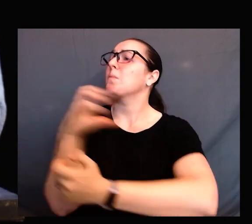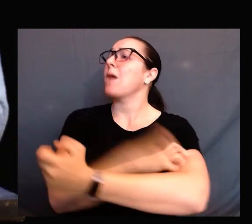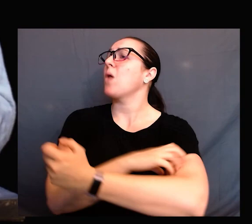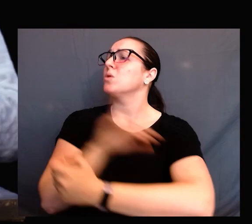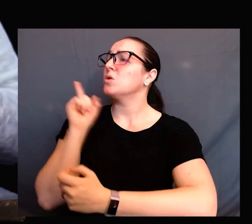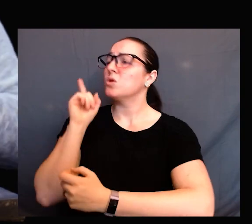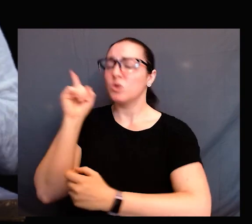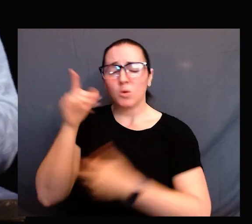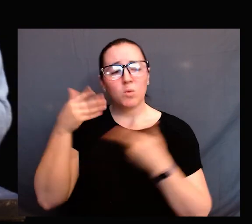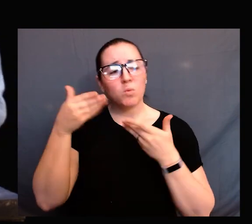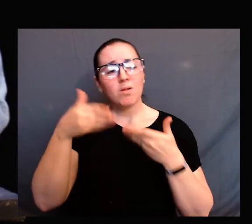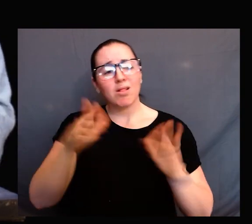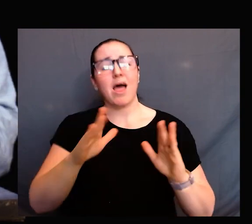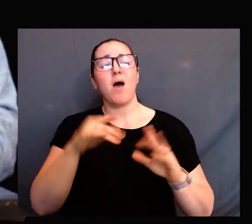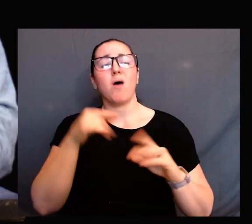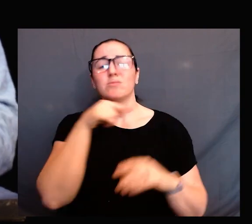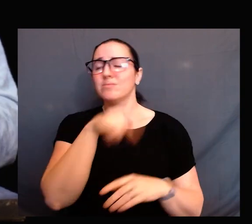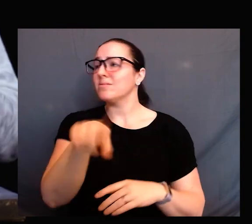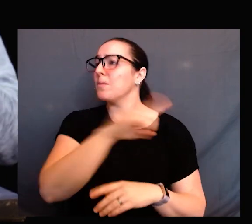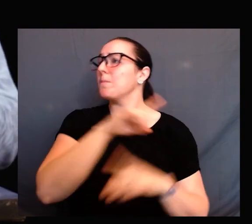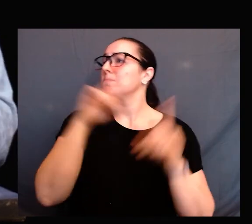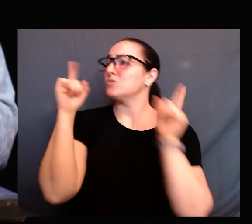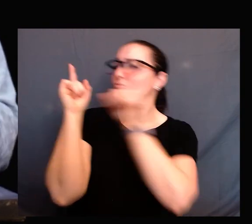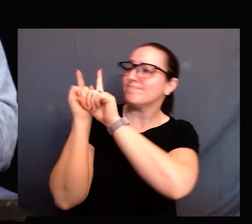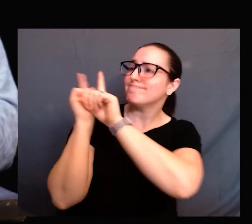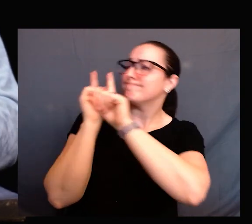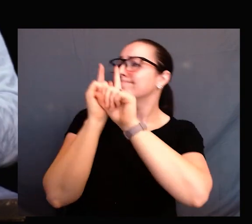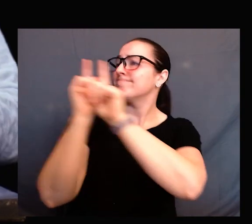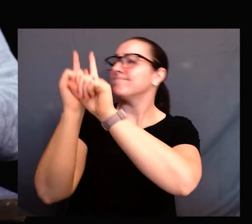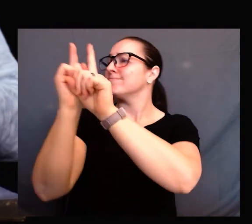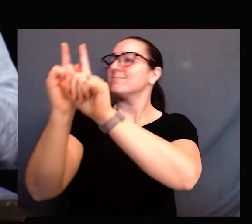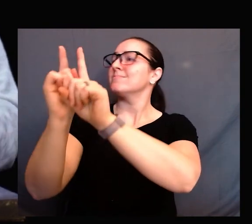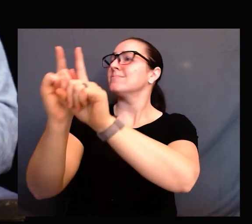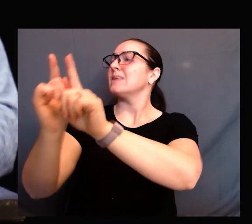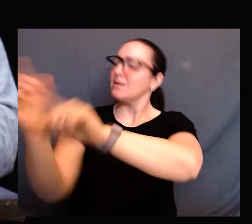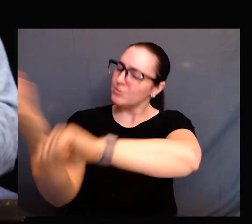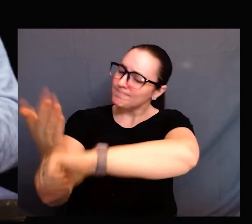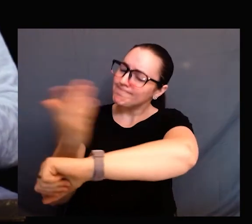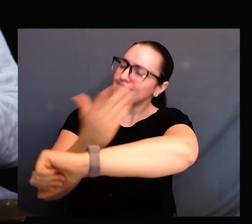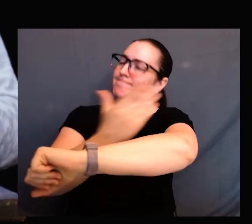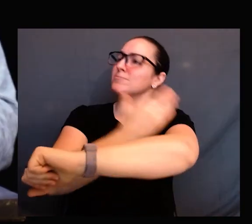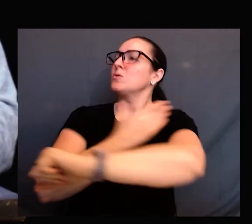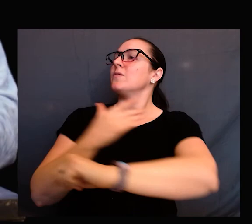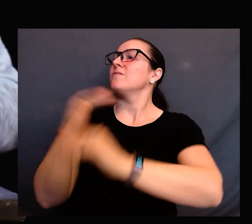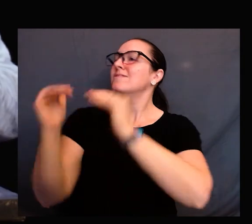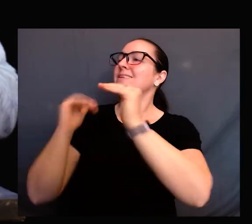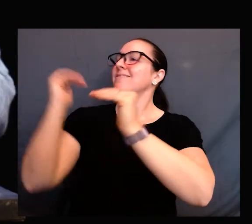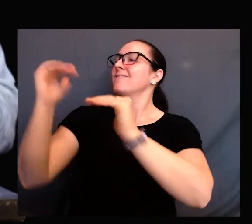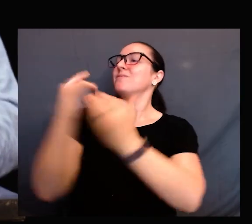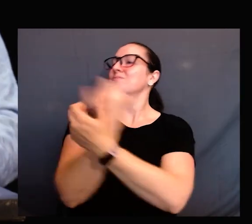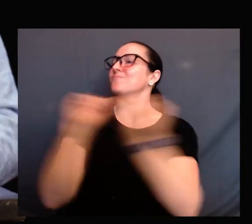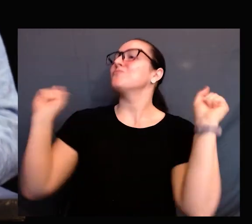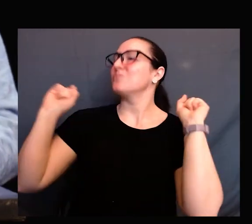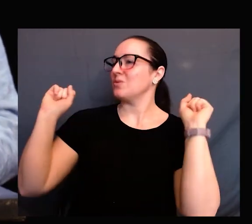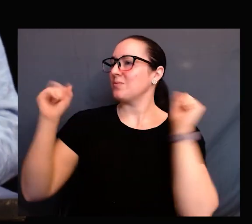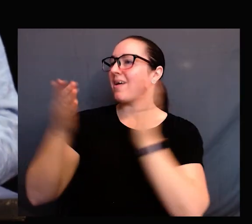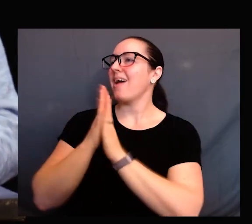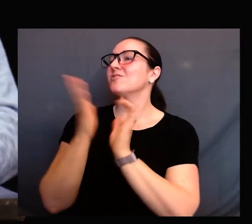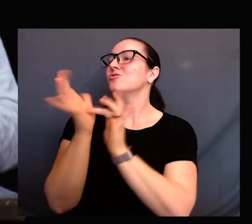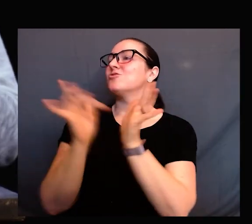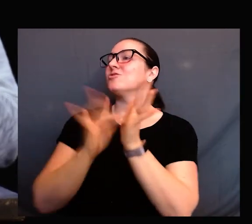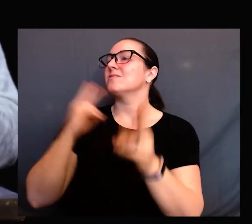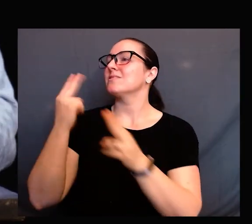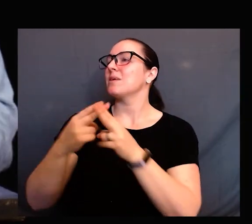allow them to continue to walk with you and follow you at a new level of freedom. And we ask this in Jesus'